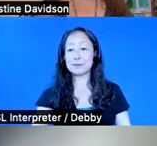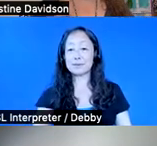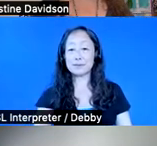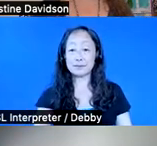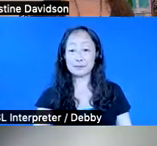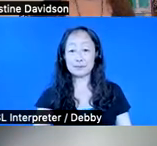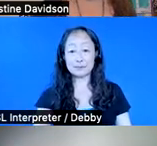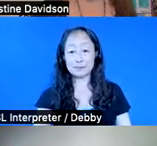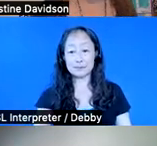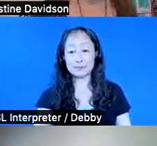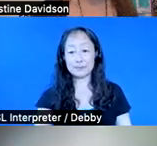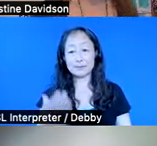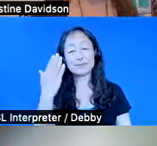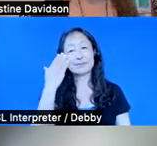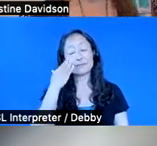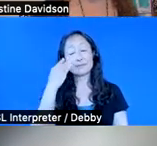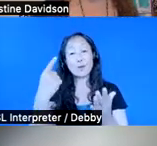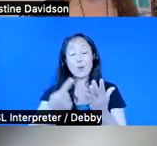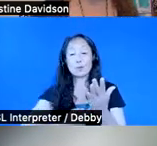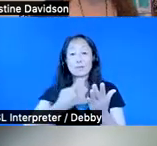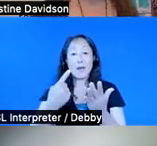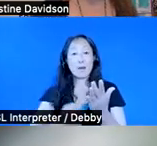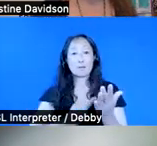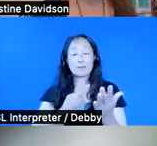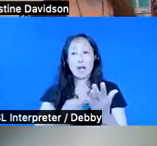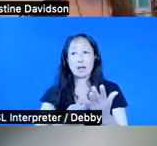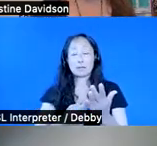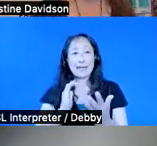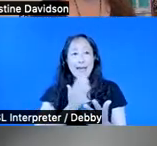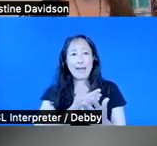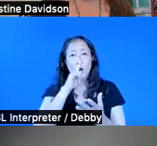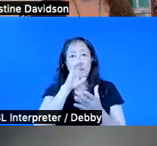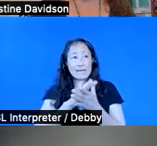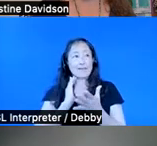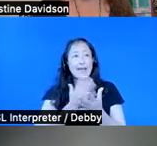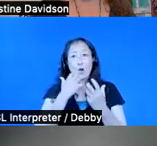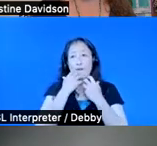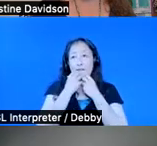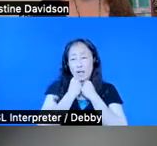Because sometimes it can feel like an attack on our beliefs and values.